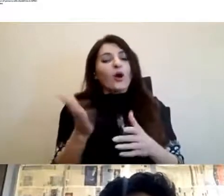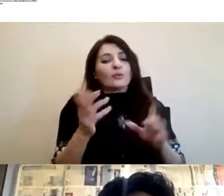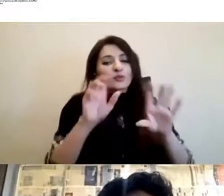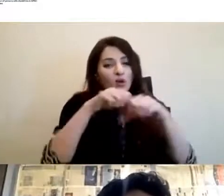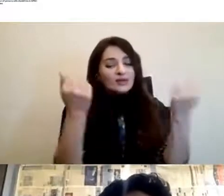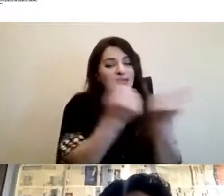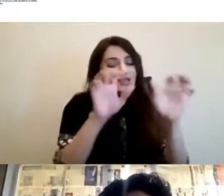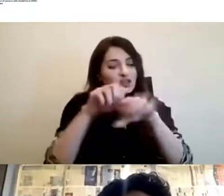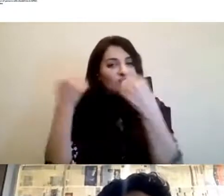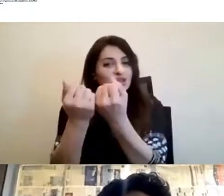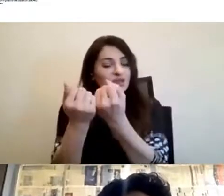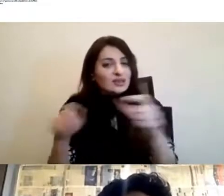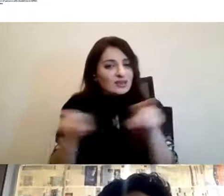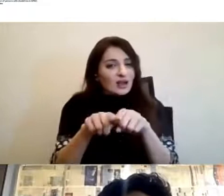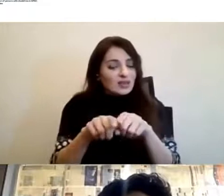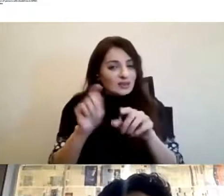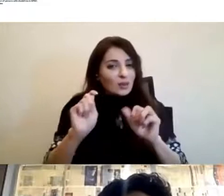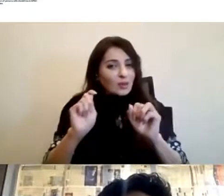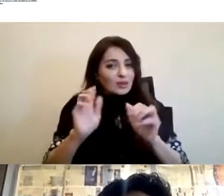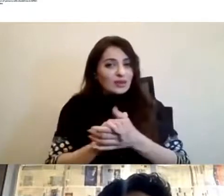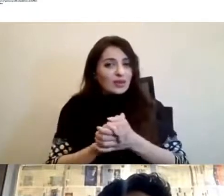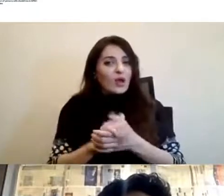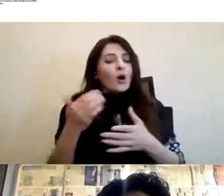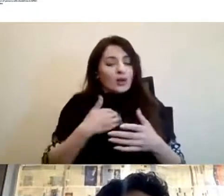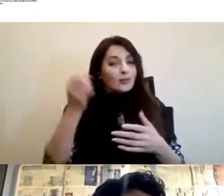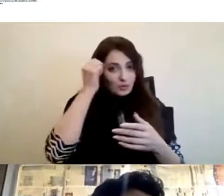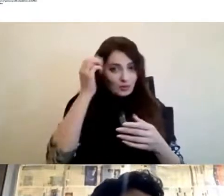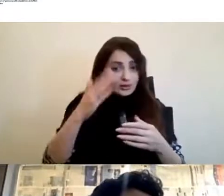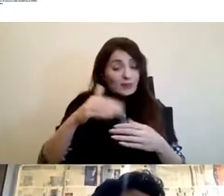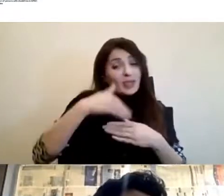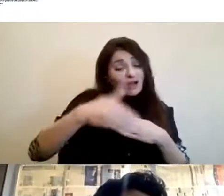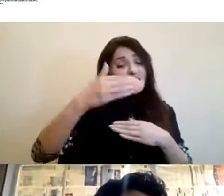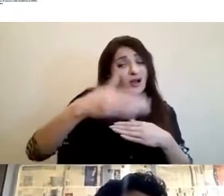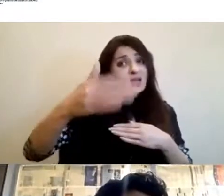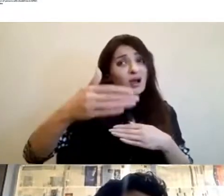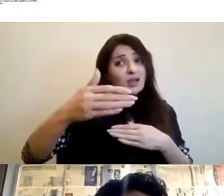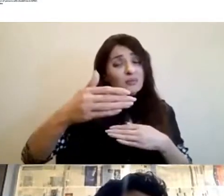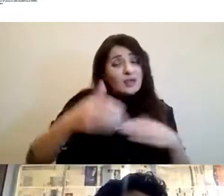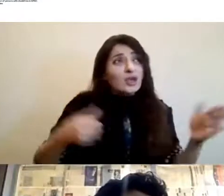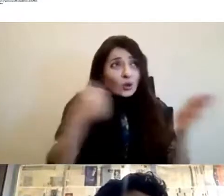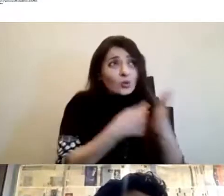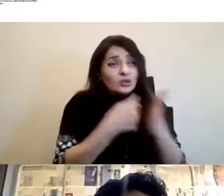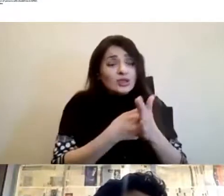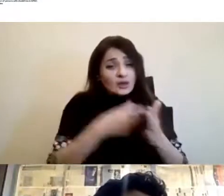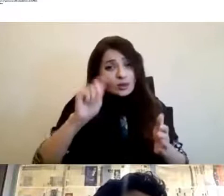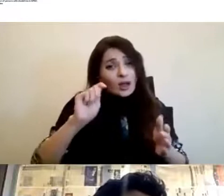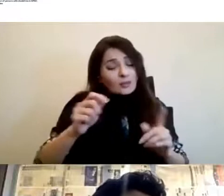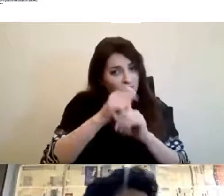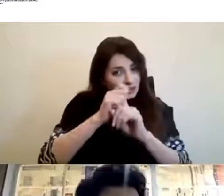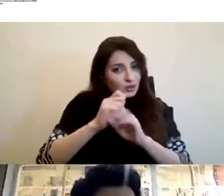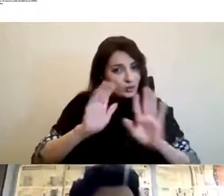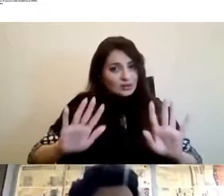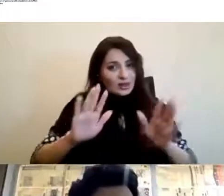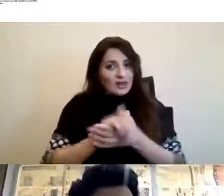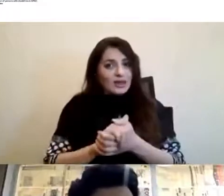I recognize we still have a long way to go on many of our products, but I'm glad to see that we're making a difference. But